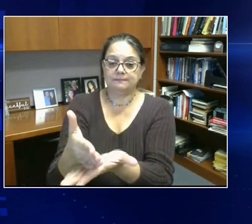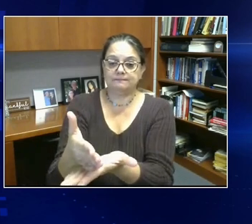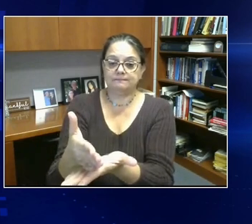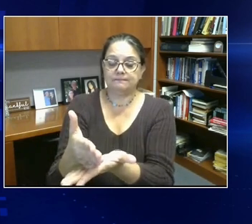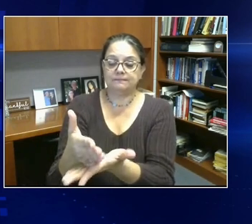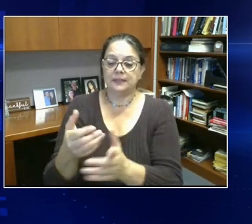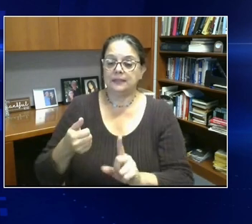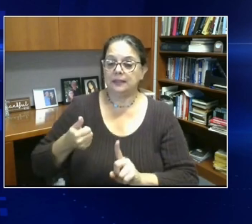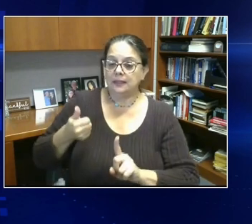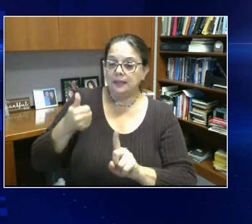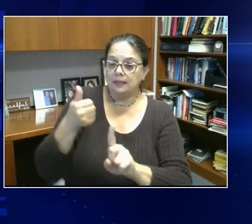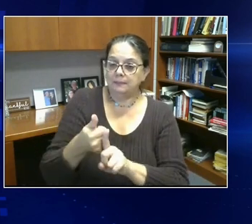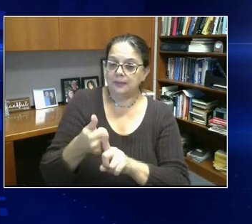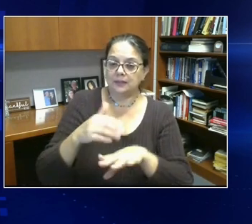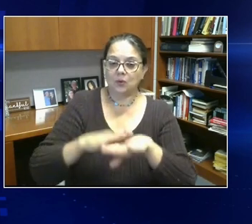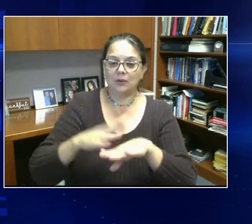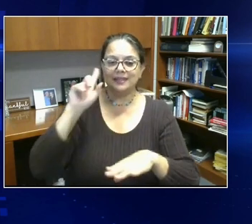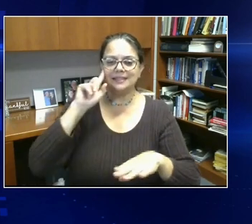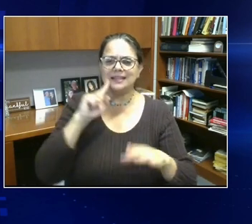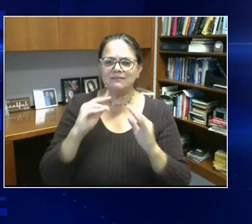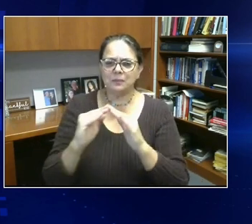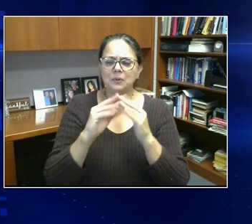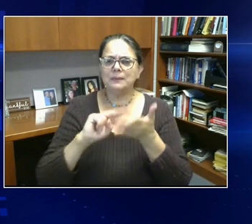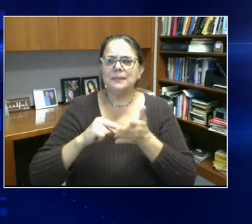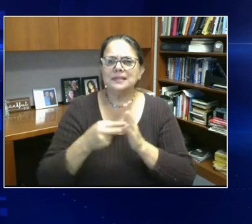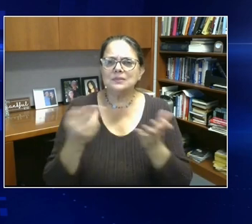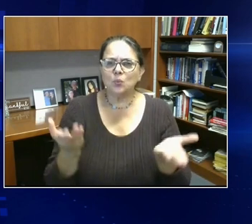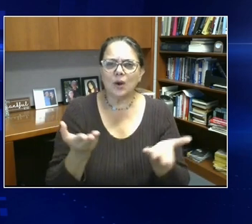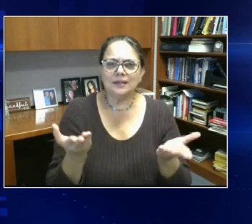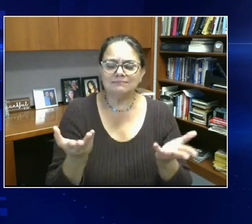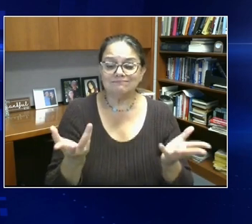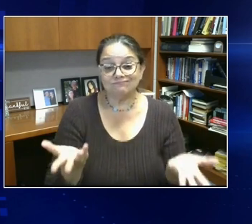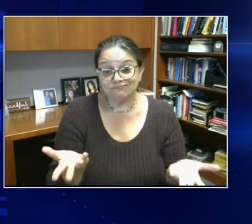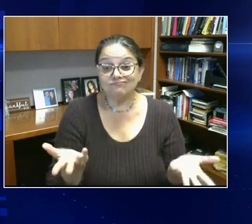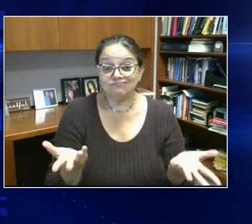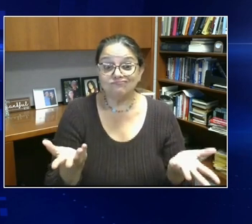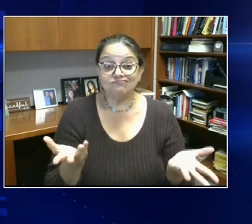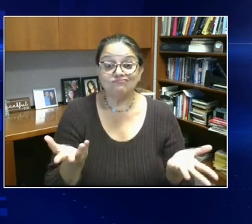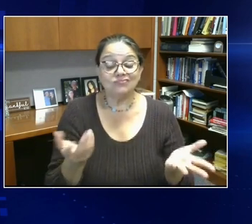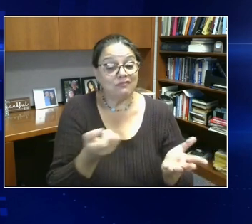genome, that eliminates any possibility for a given trait to be passed on.